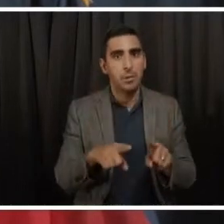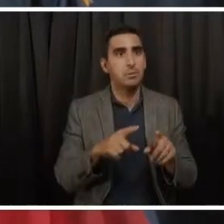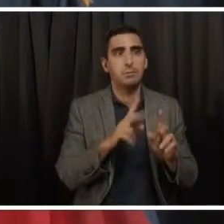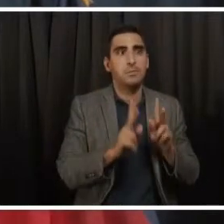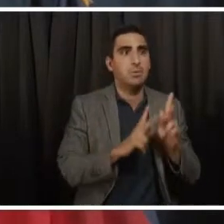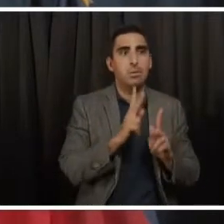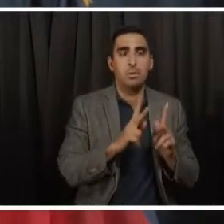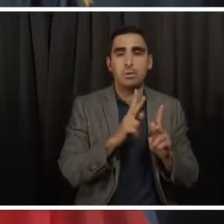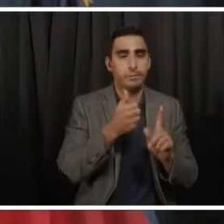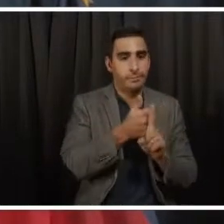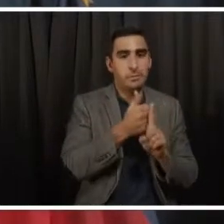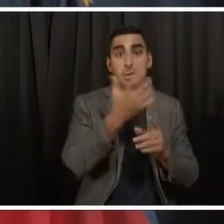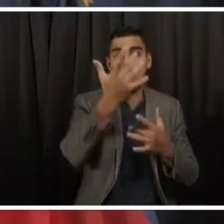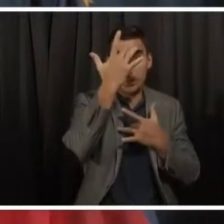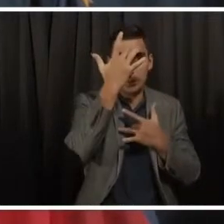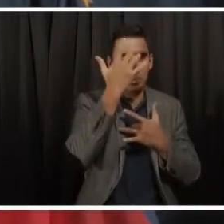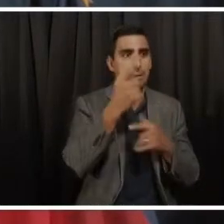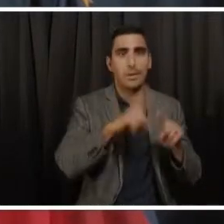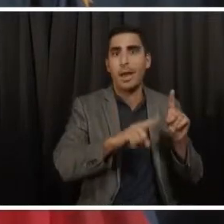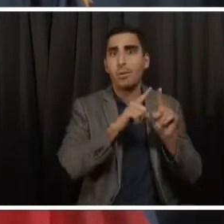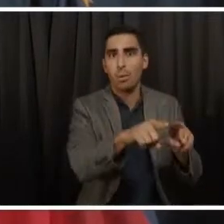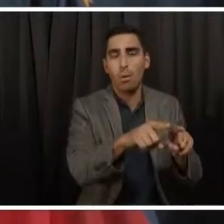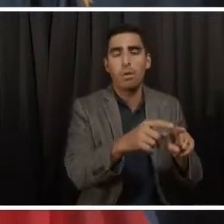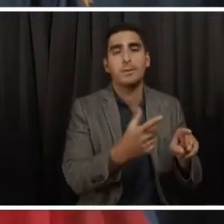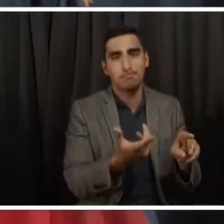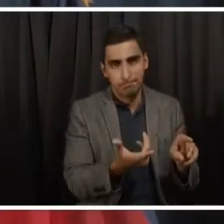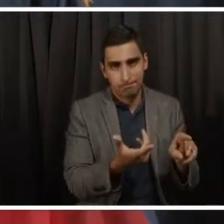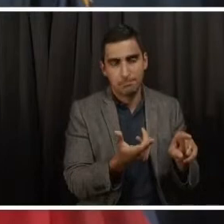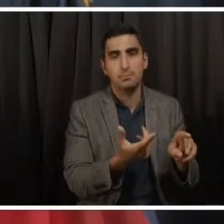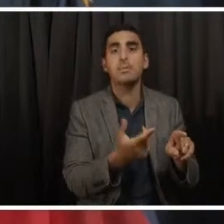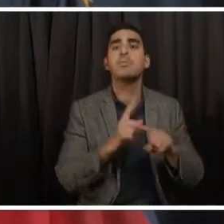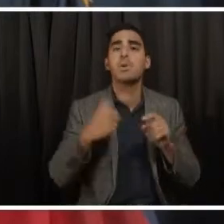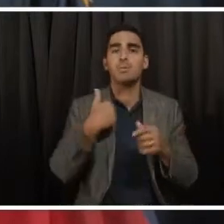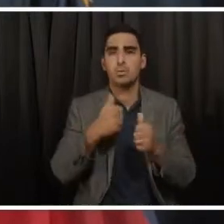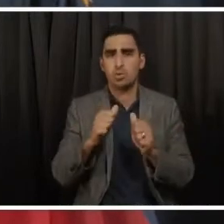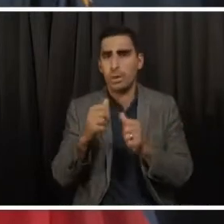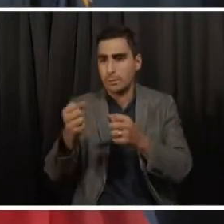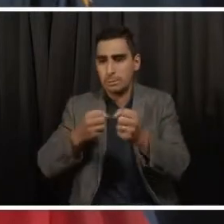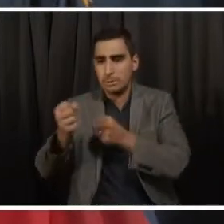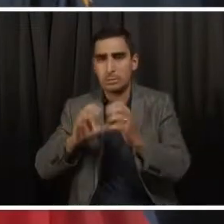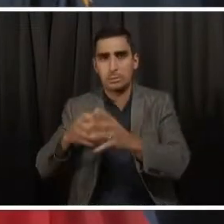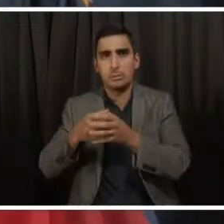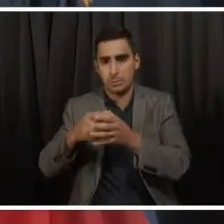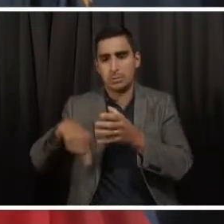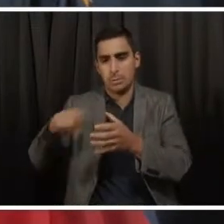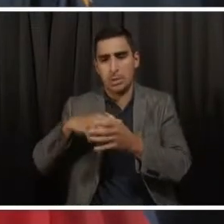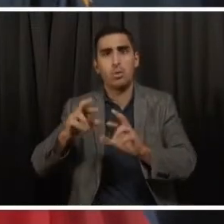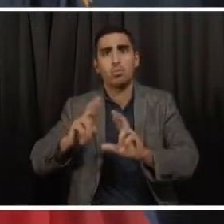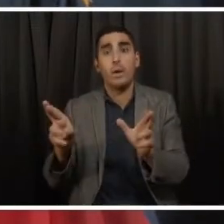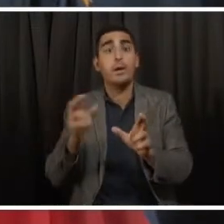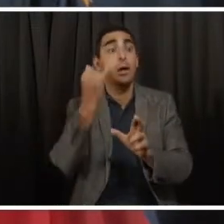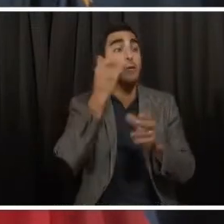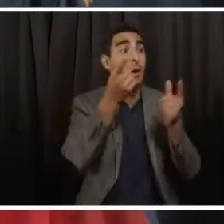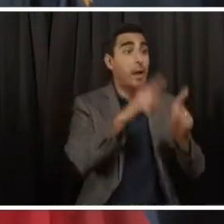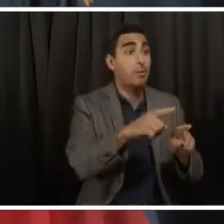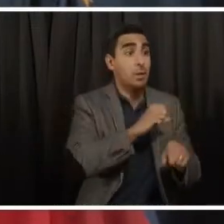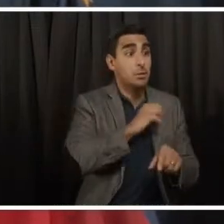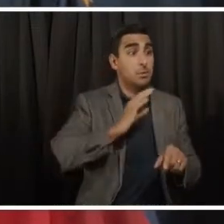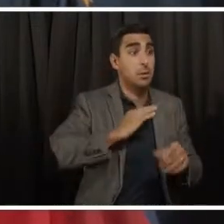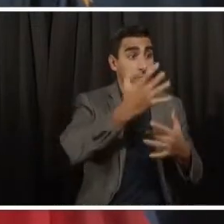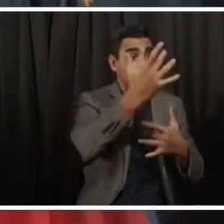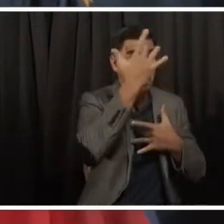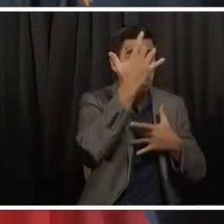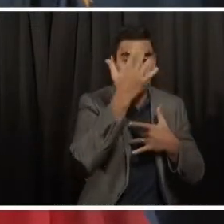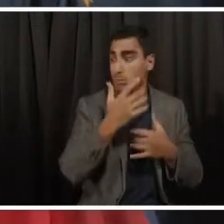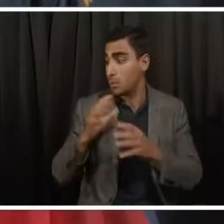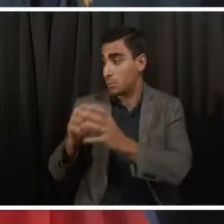What we're working on doing is developing a reserve of flexible workforce that if staff calls in sick for a particular site, we could then send